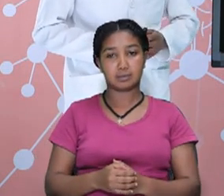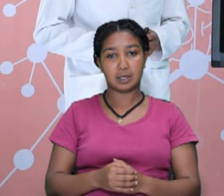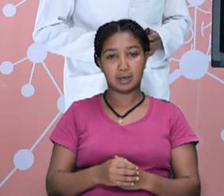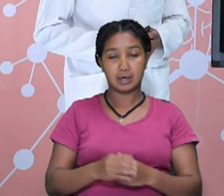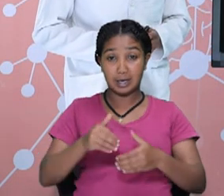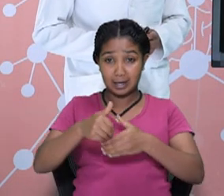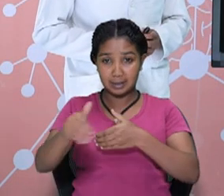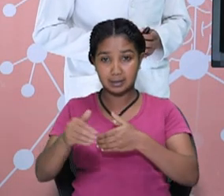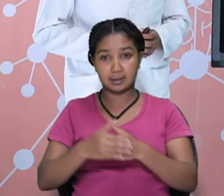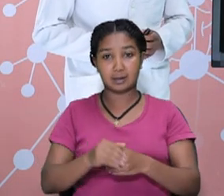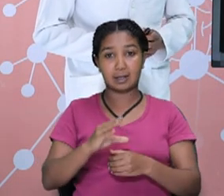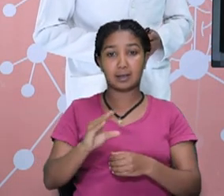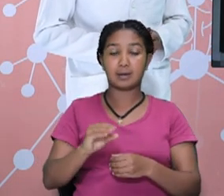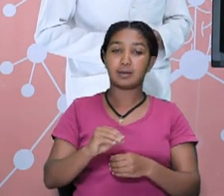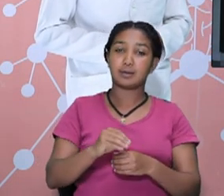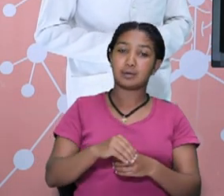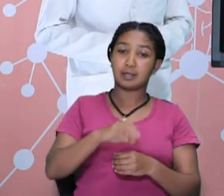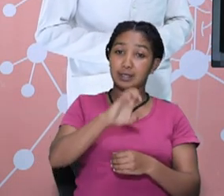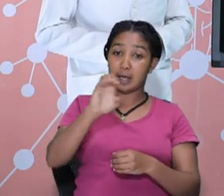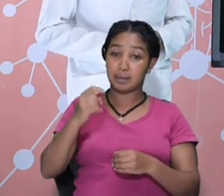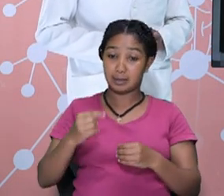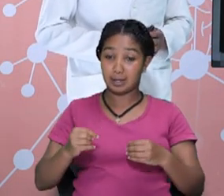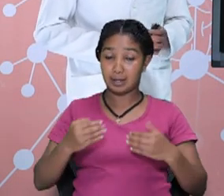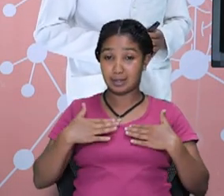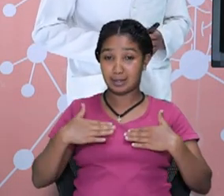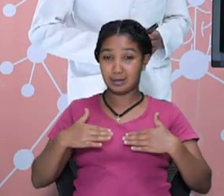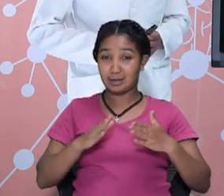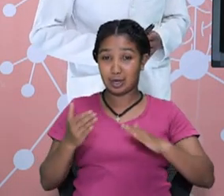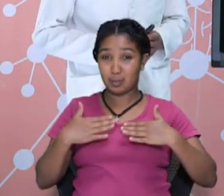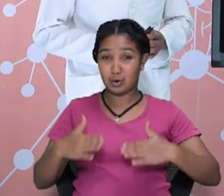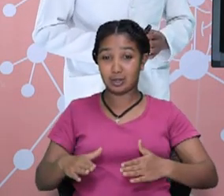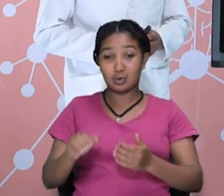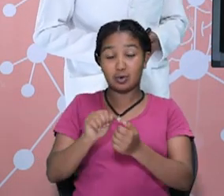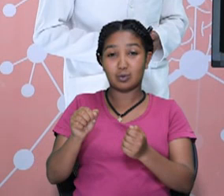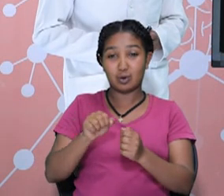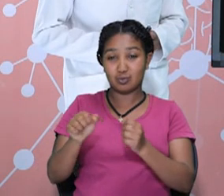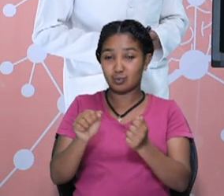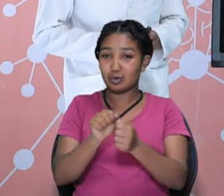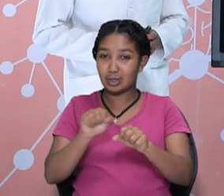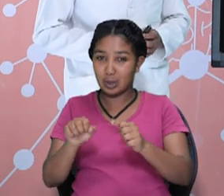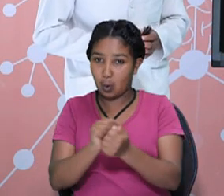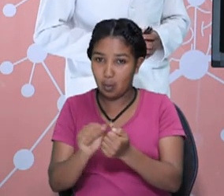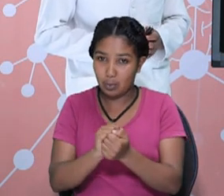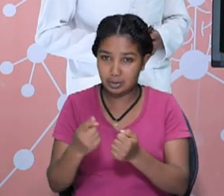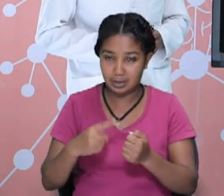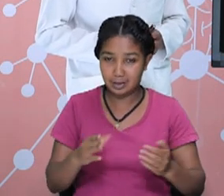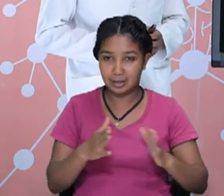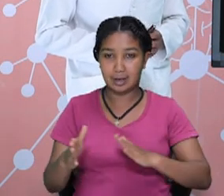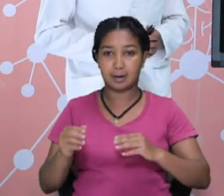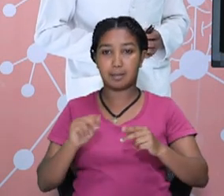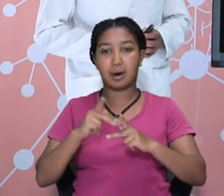release enzyme on the dead body in order to decompose the dead